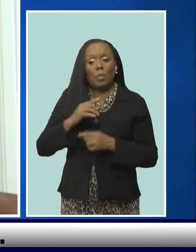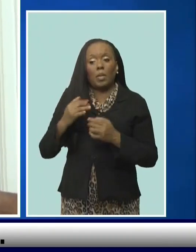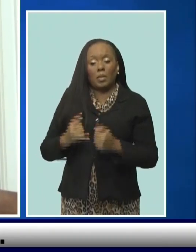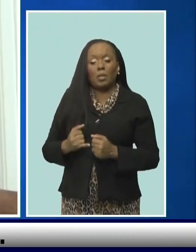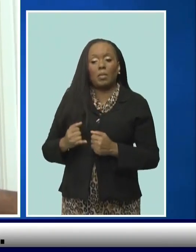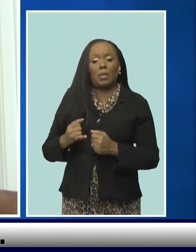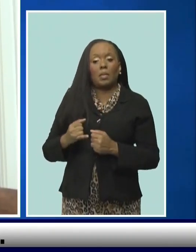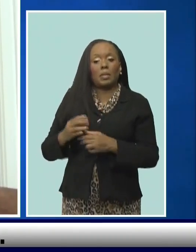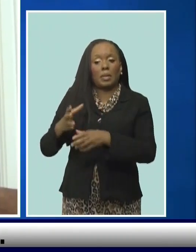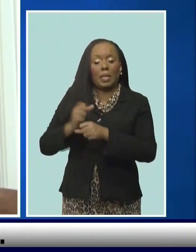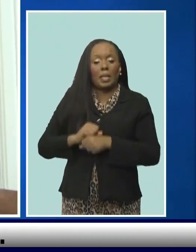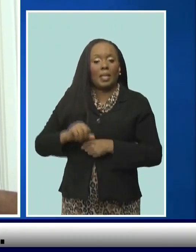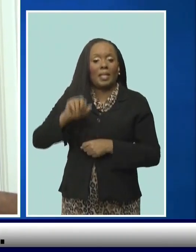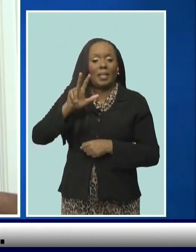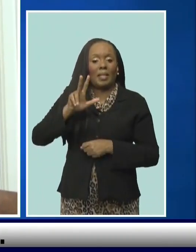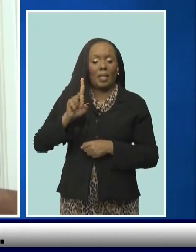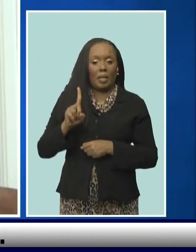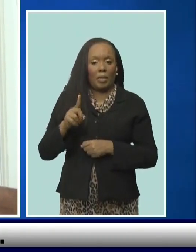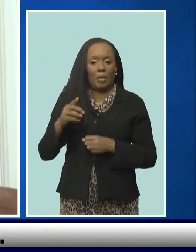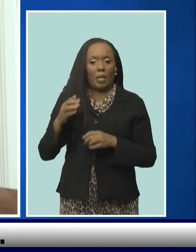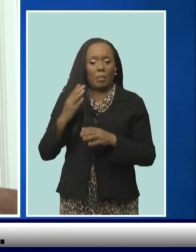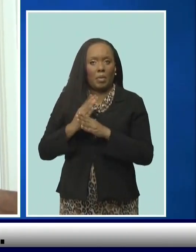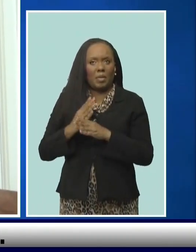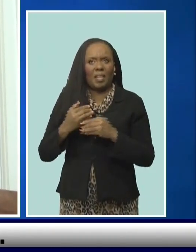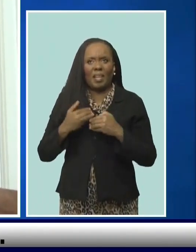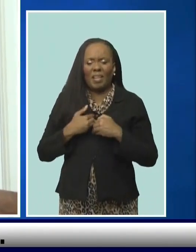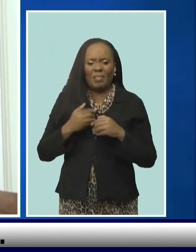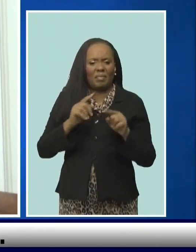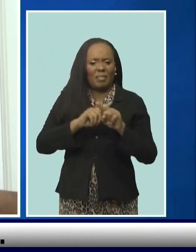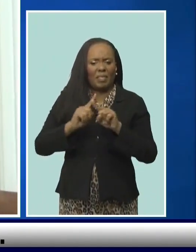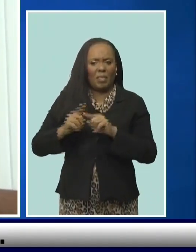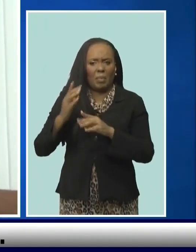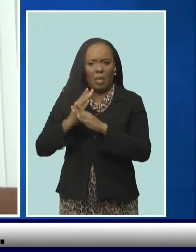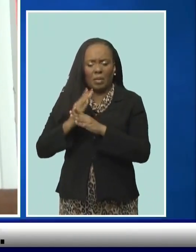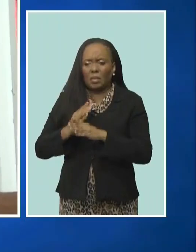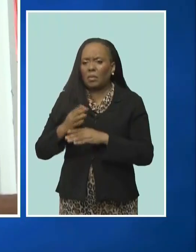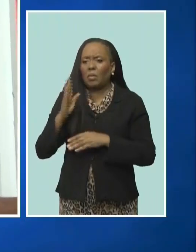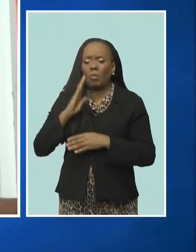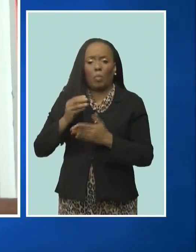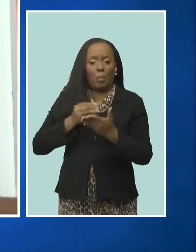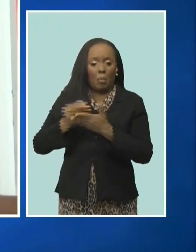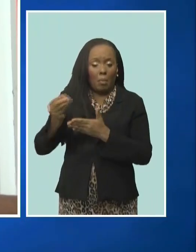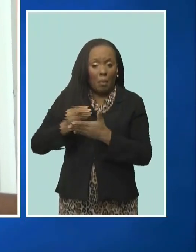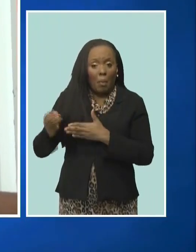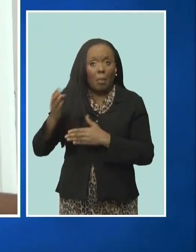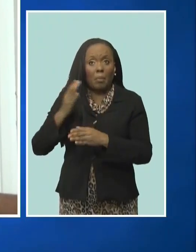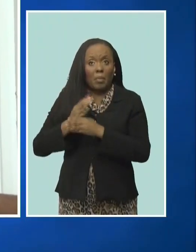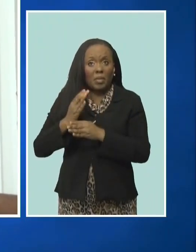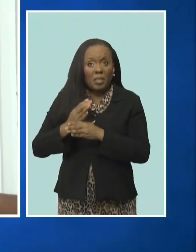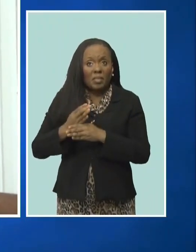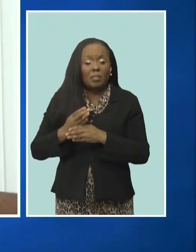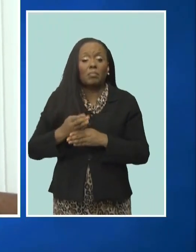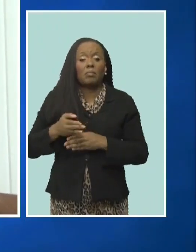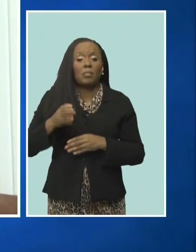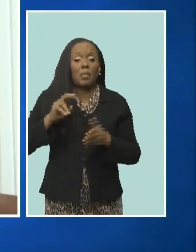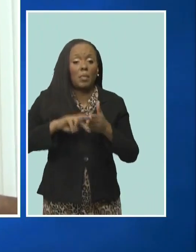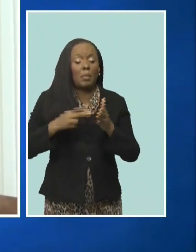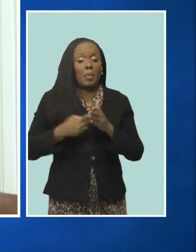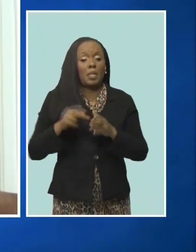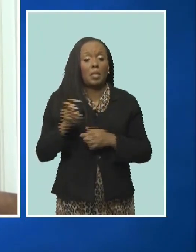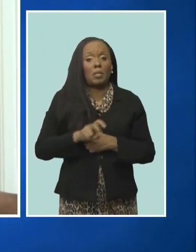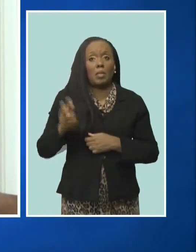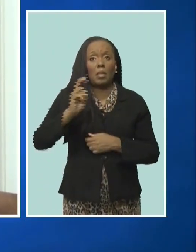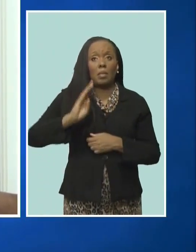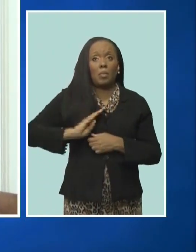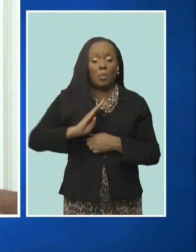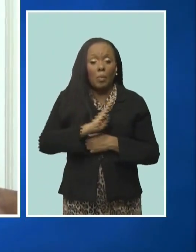that we have, the 30 that are coming from the Chinese, and the 31 that we're buying, we believe that we'll put the Transport Board,